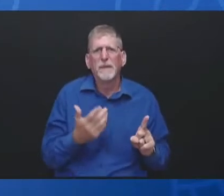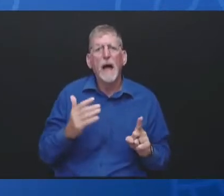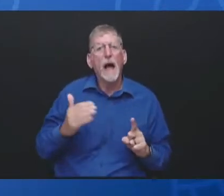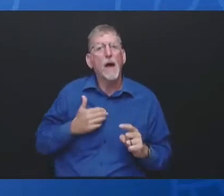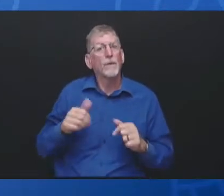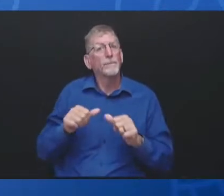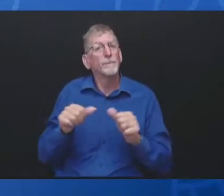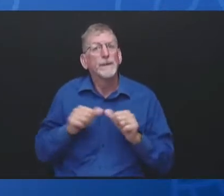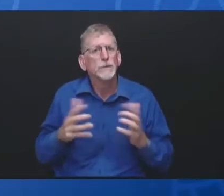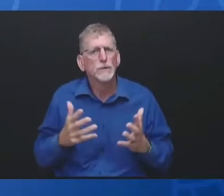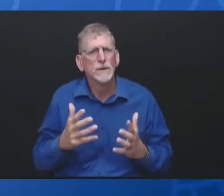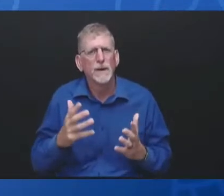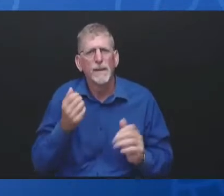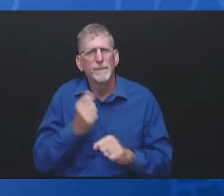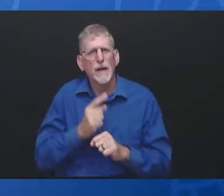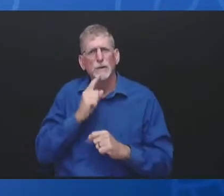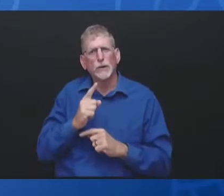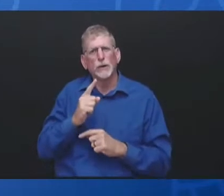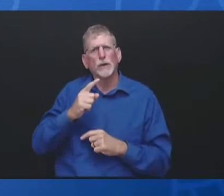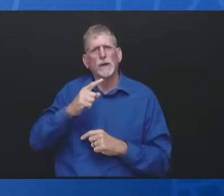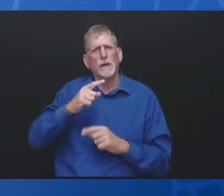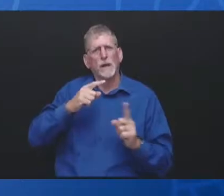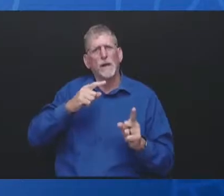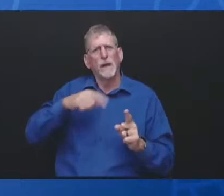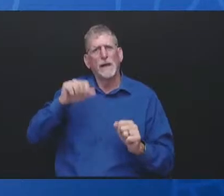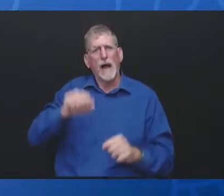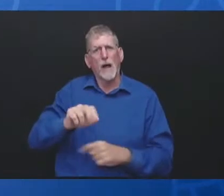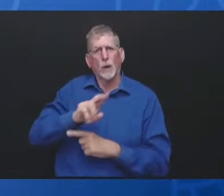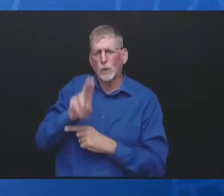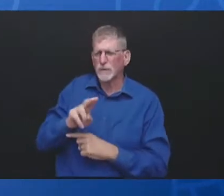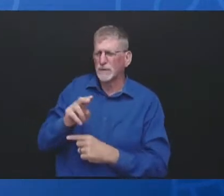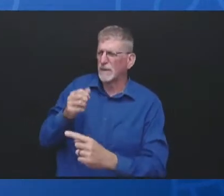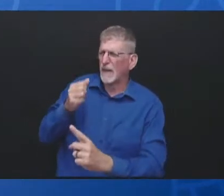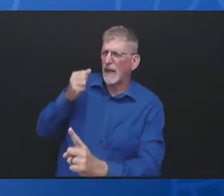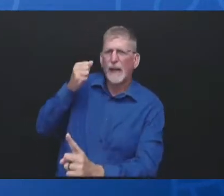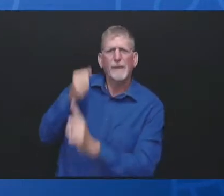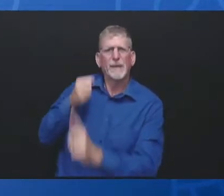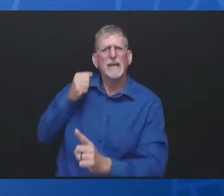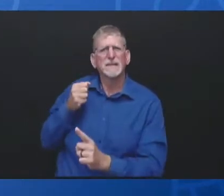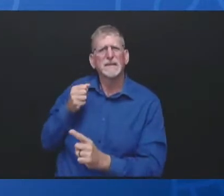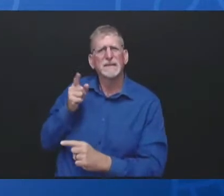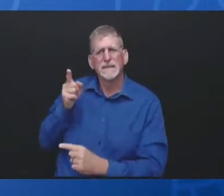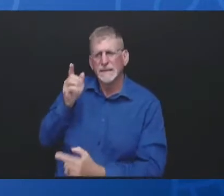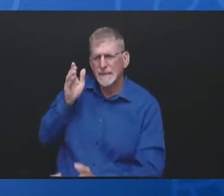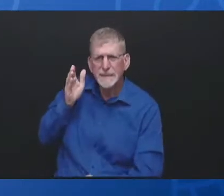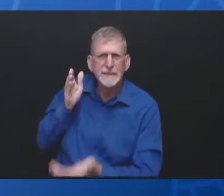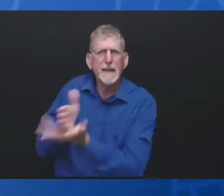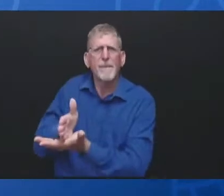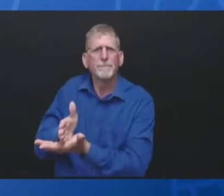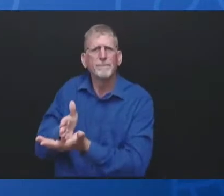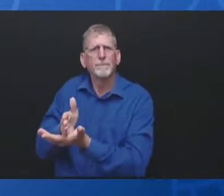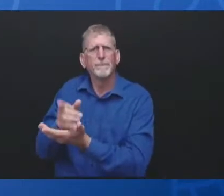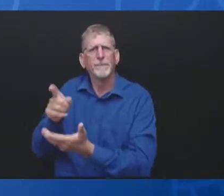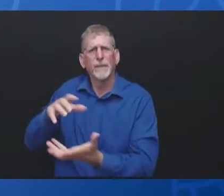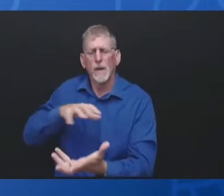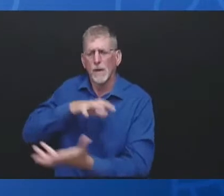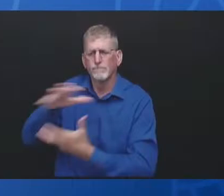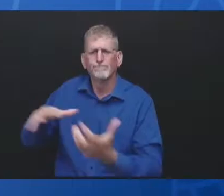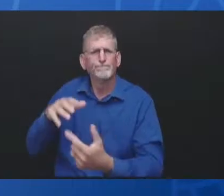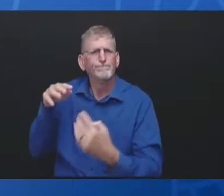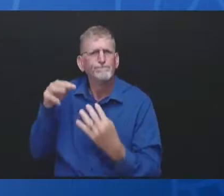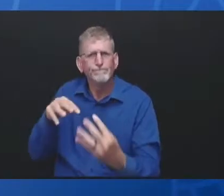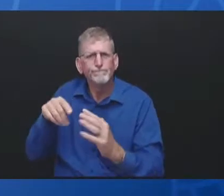can be used to make an impact to stop this carnage. Yeah. Yes, sir. King Charles has